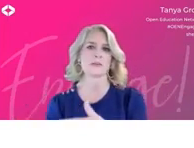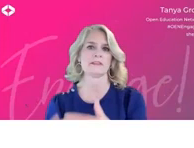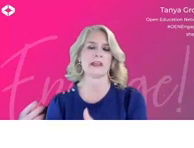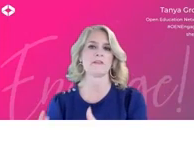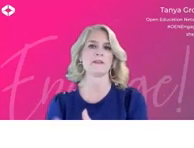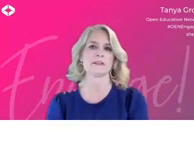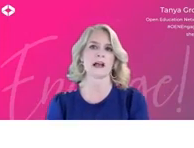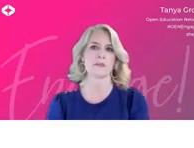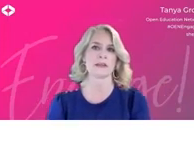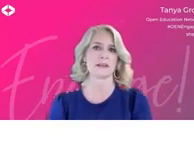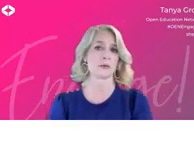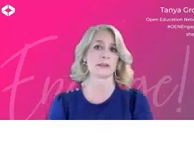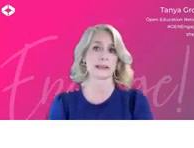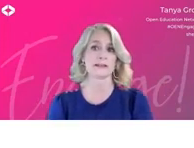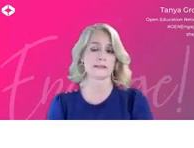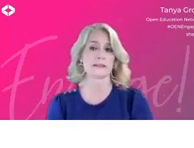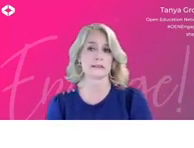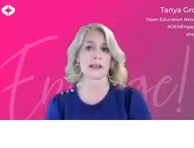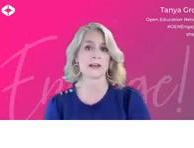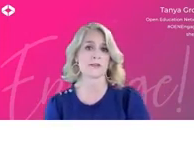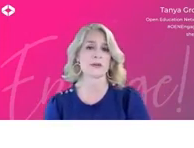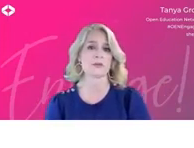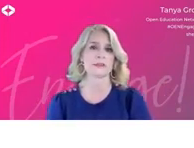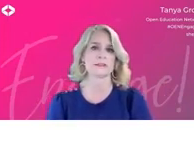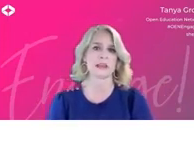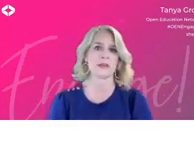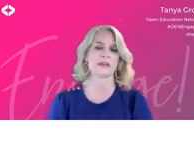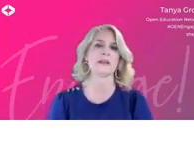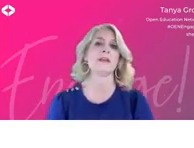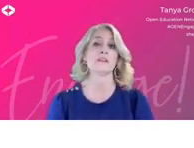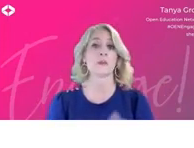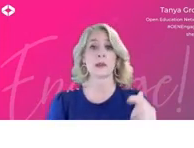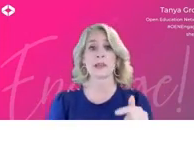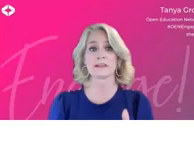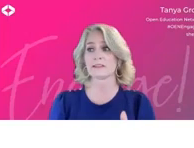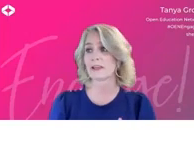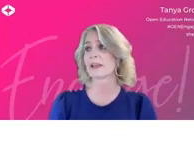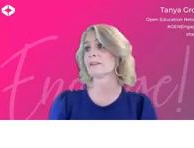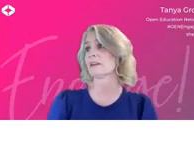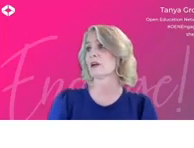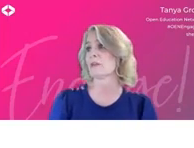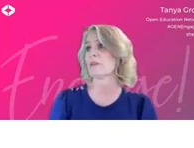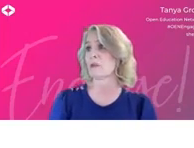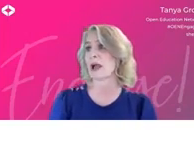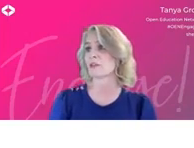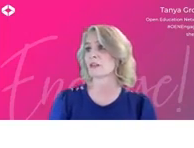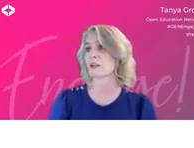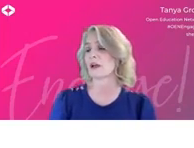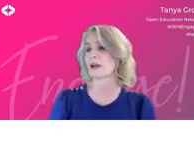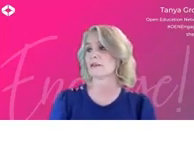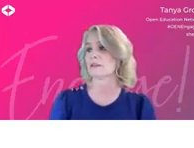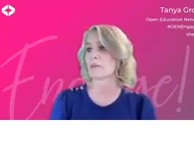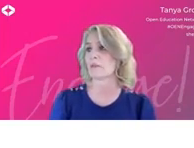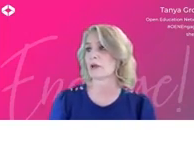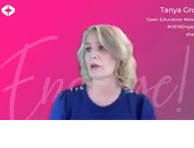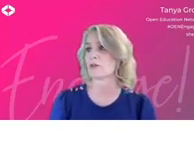out as we scaffolded topics that related to the design of a renewable assignment. So by week six, they were actually